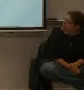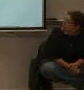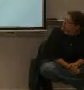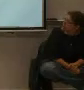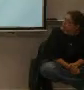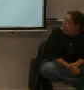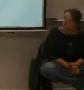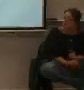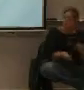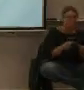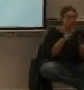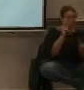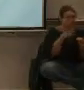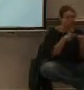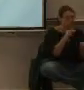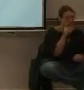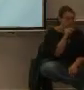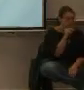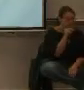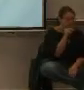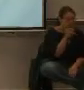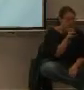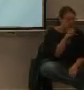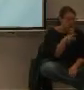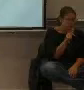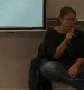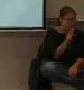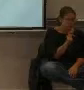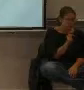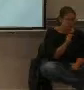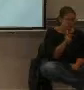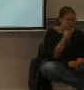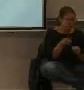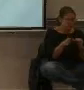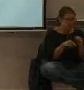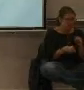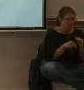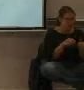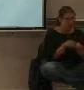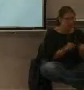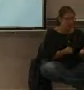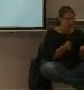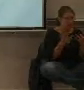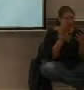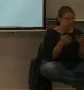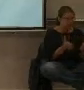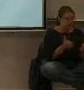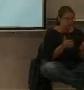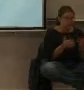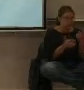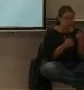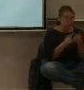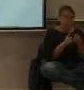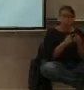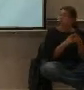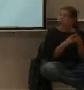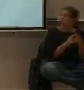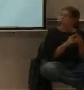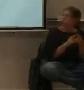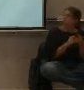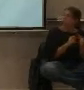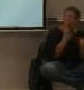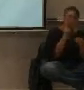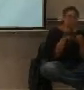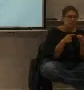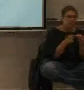So when we think about nutrients uptake, we can think about it in several ways. One is that we can think